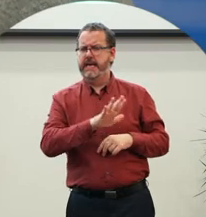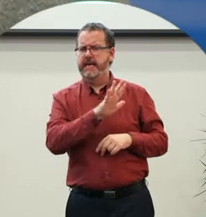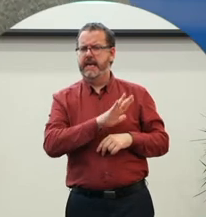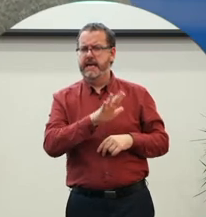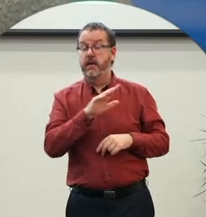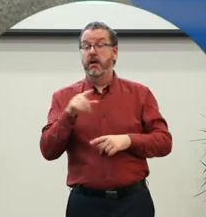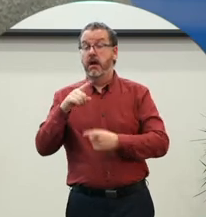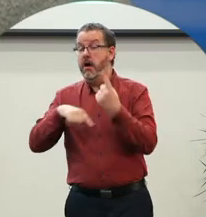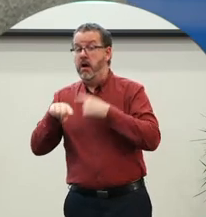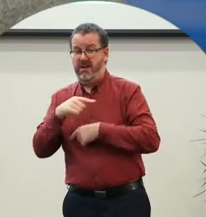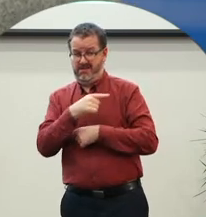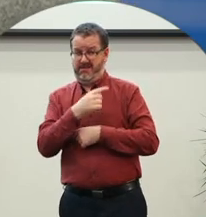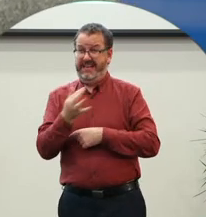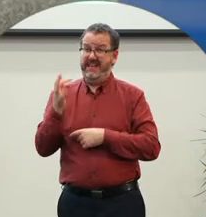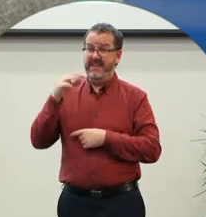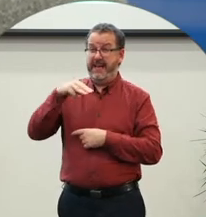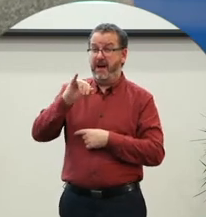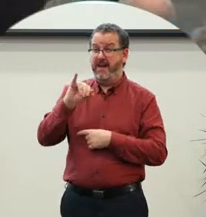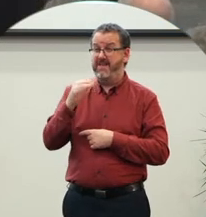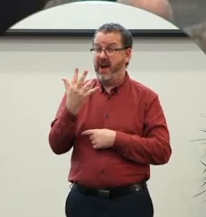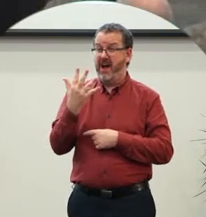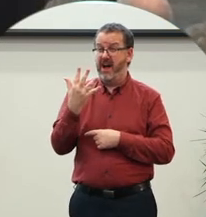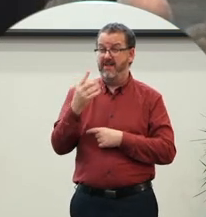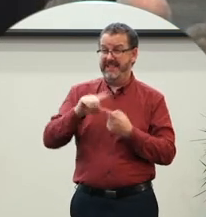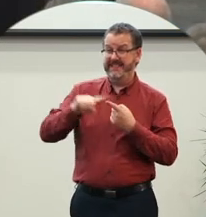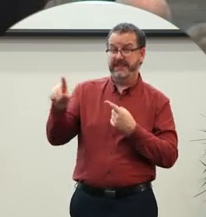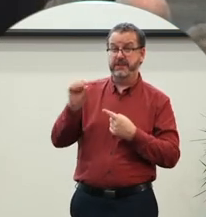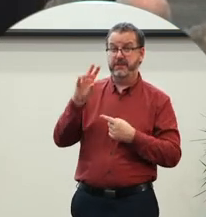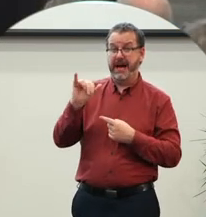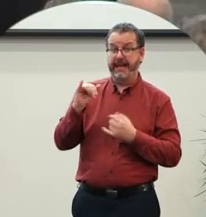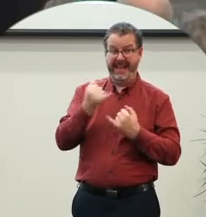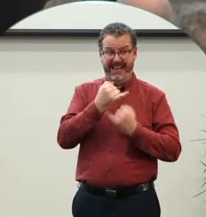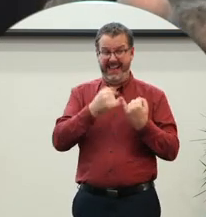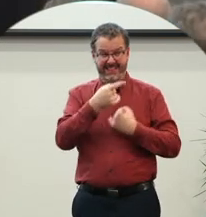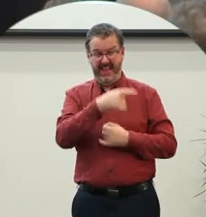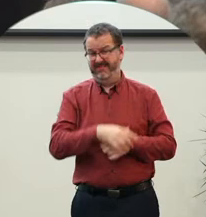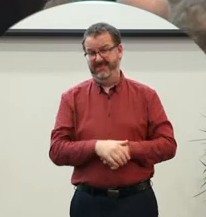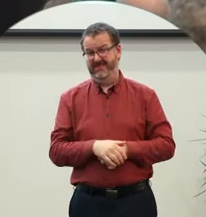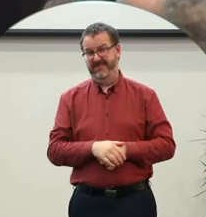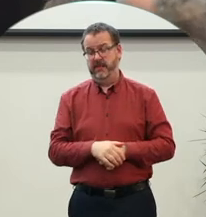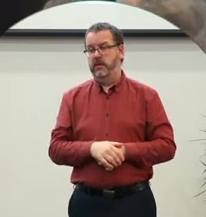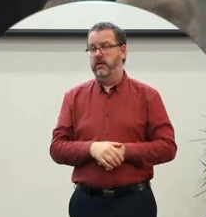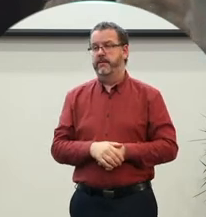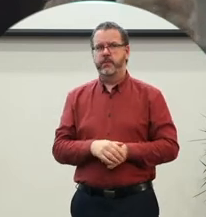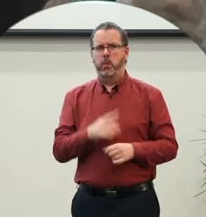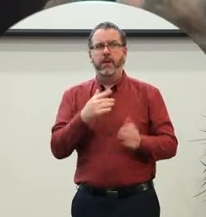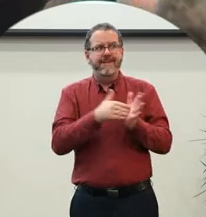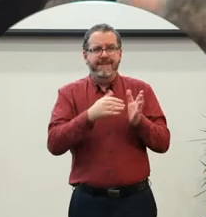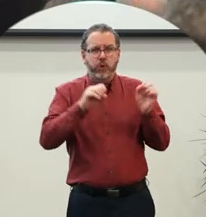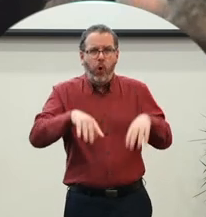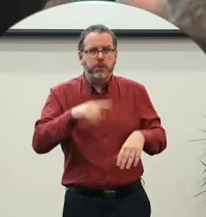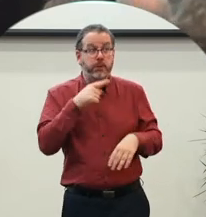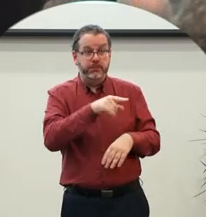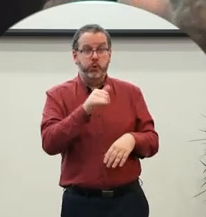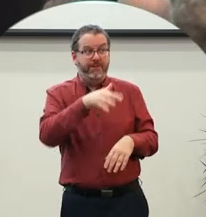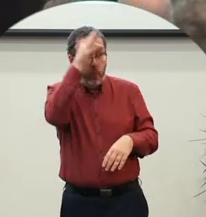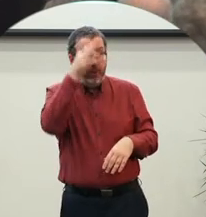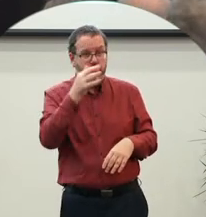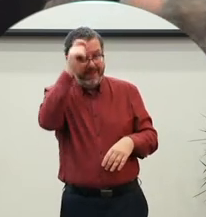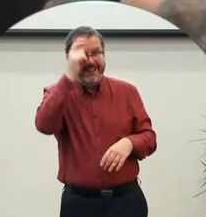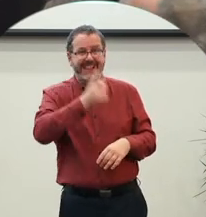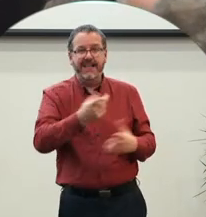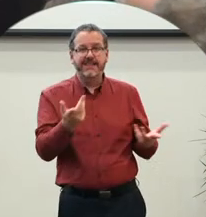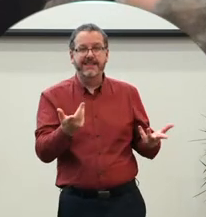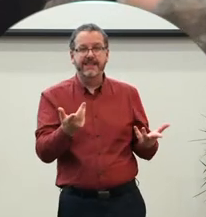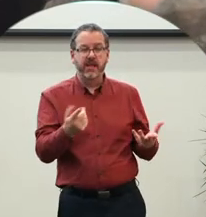are going to send a spy, it's hardly going to be an upper-class British woman. Bit too obvious. And then the argument on the other side was, yeah, well, of course, that's what they want you to think, that it's too it's